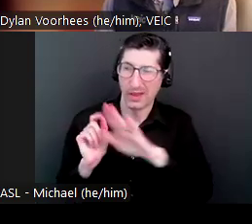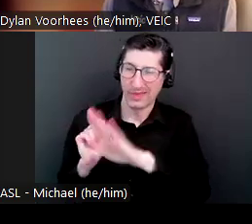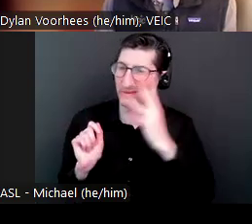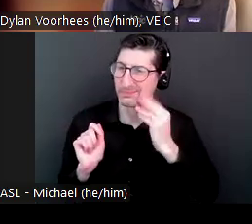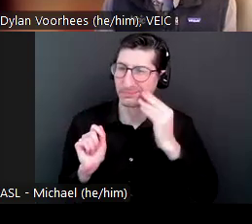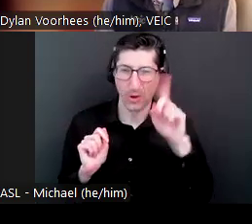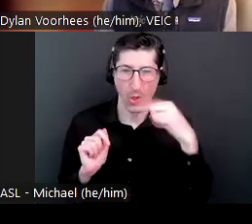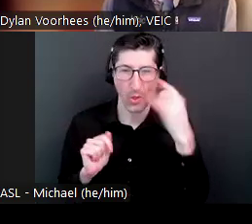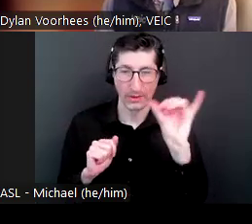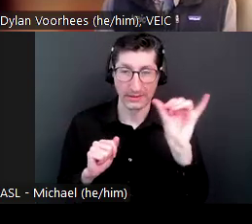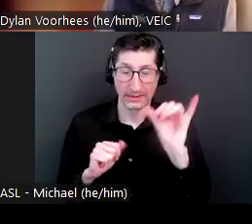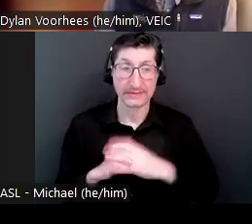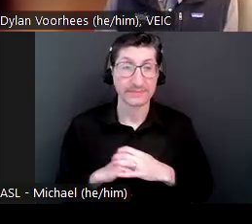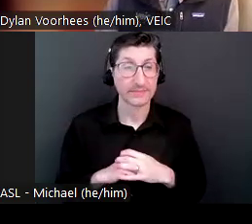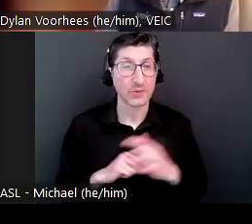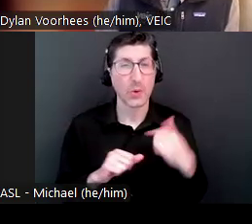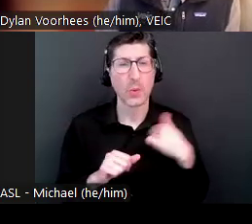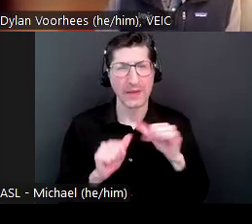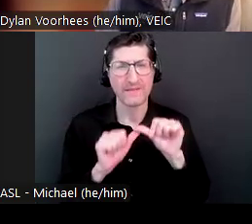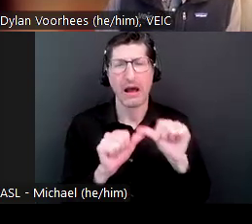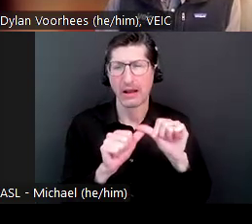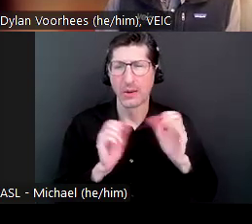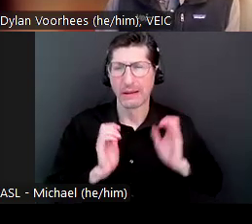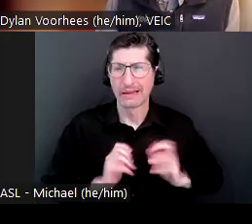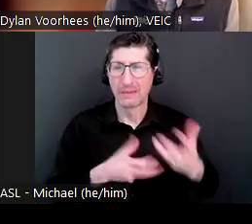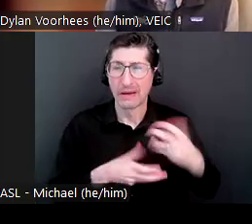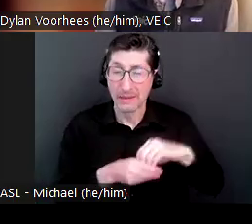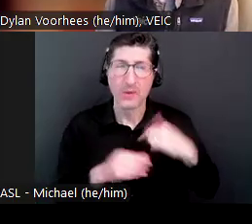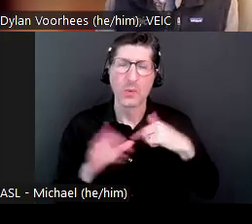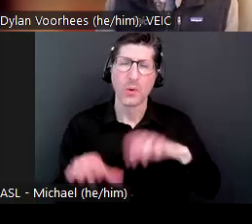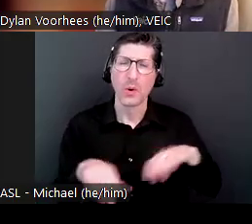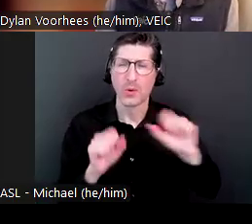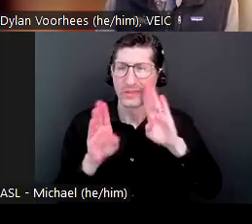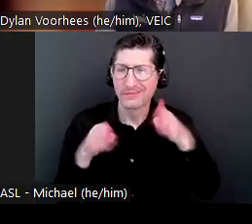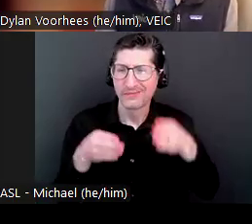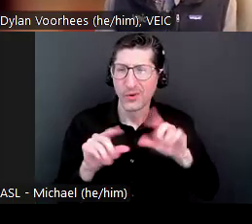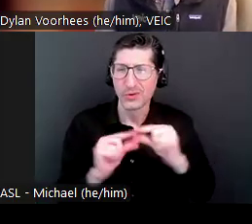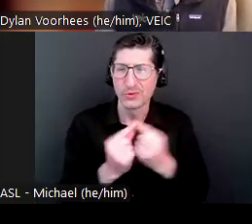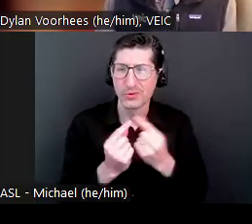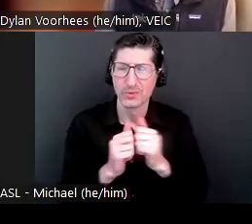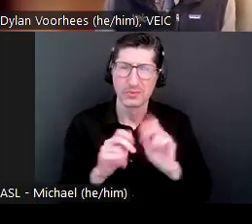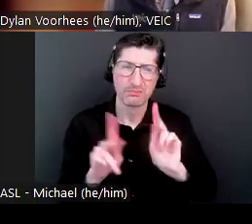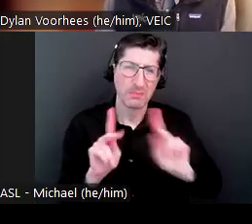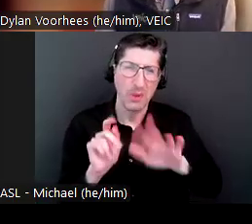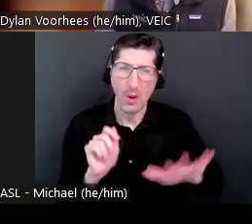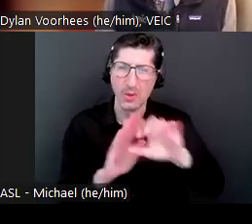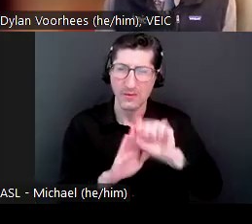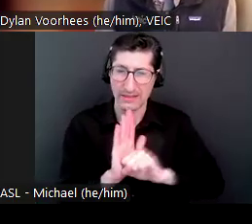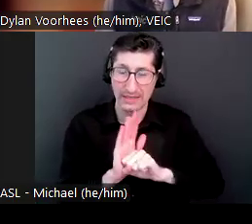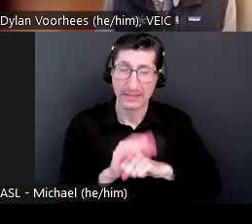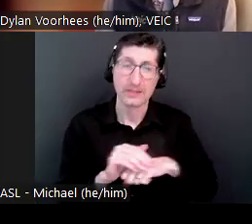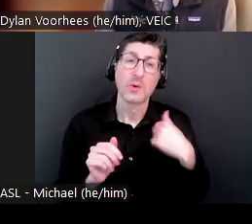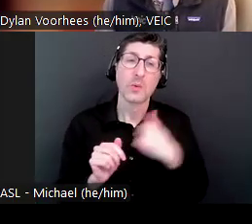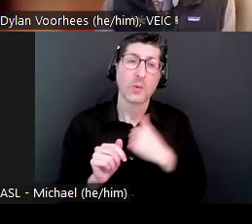So there's ongoing customer engagement. We're having meetings and focus groups with many organizations across the state. As was mentioned, there are 2